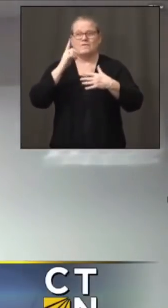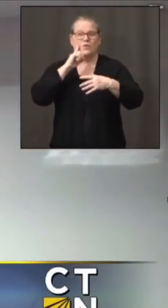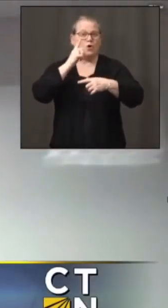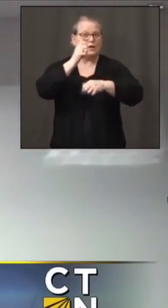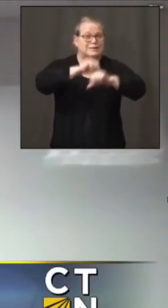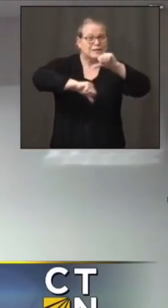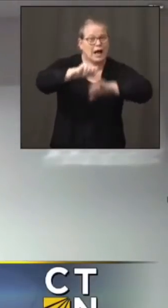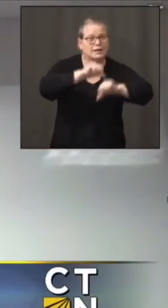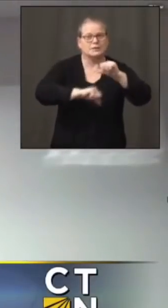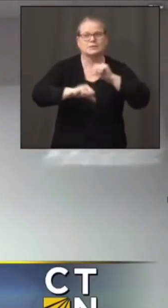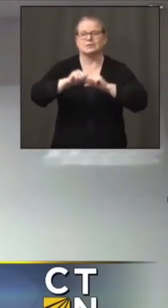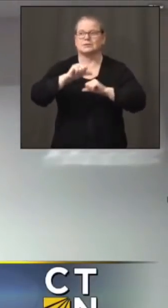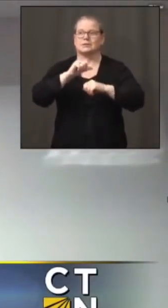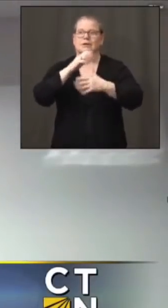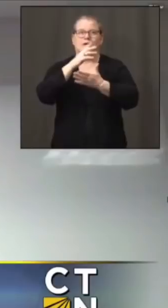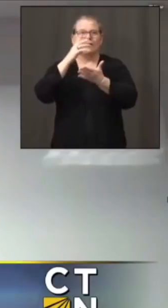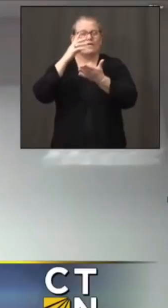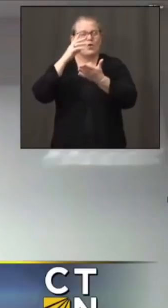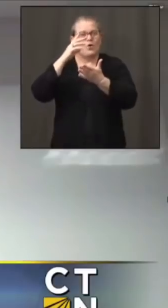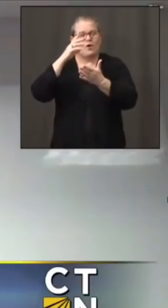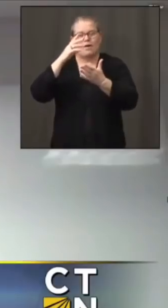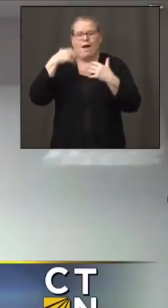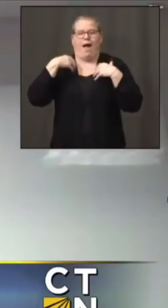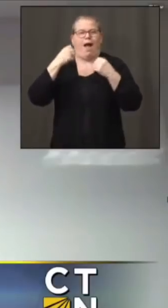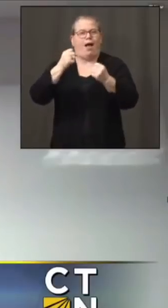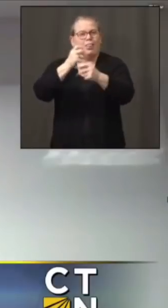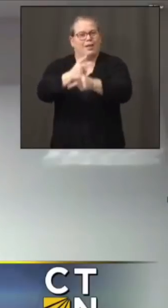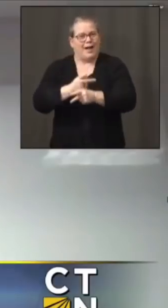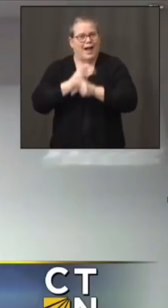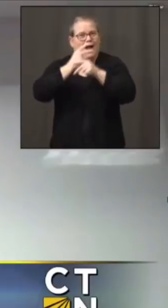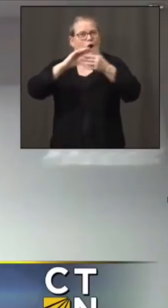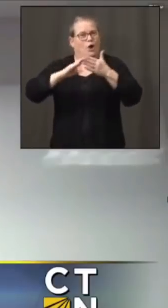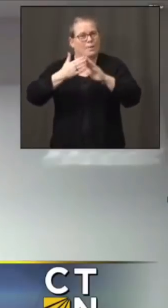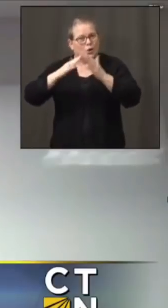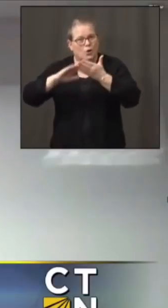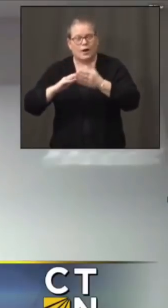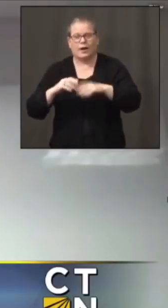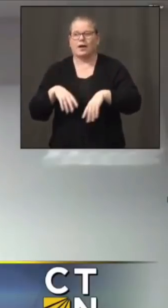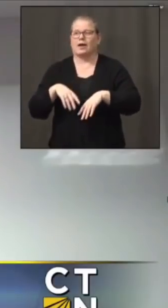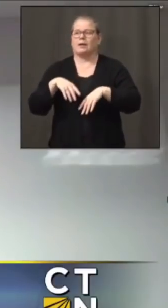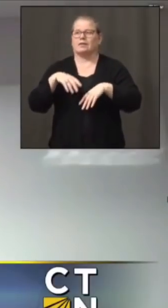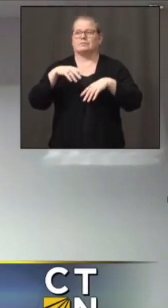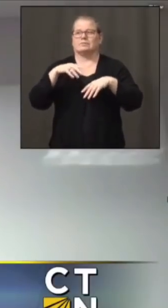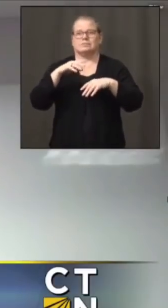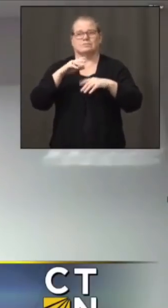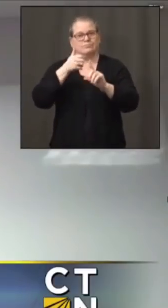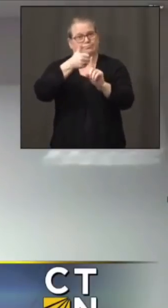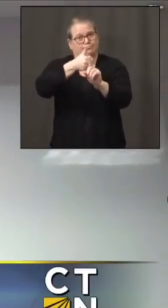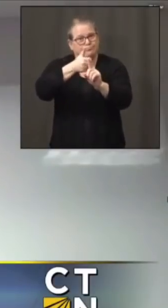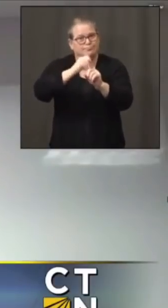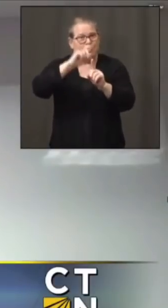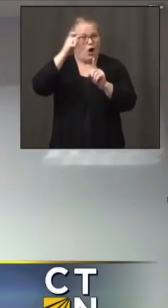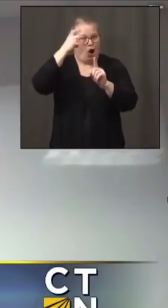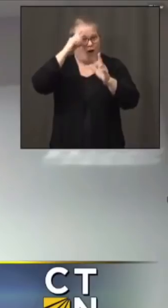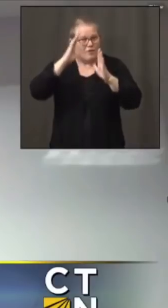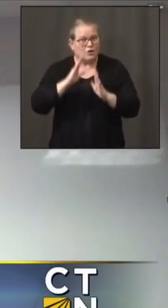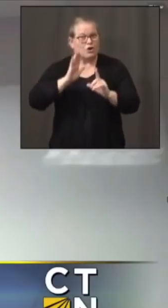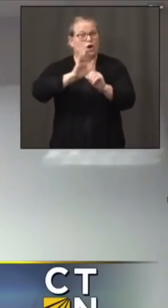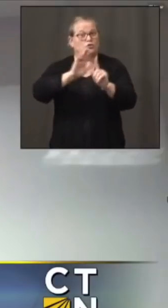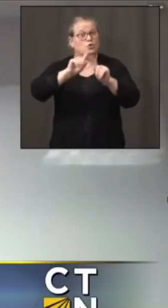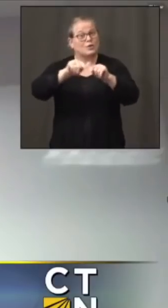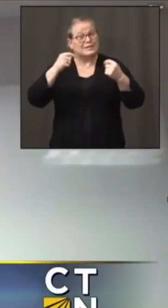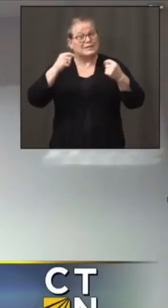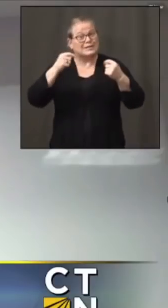great moment for the state of Connecticut, and it's a great moment for you and your team who have helped us, the healthcare